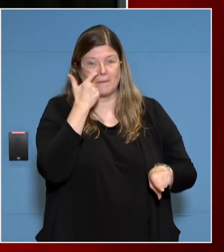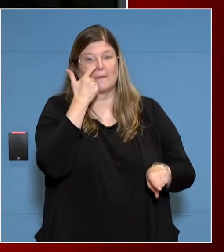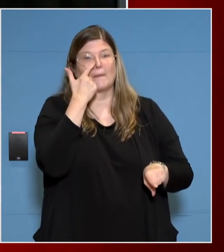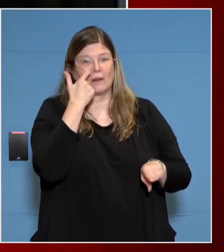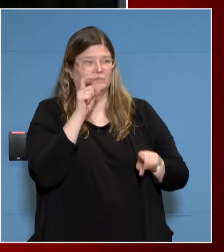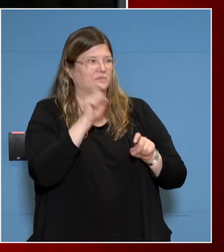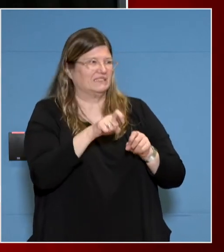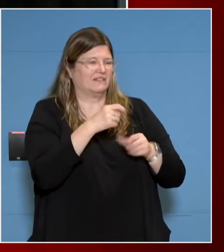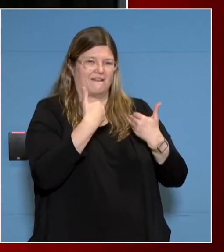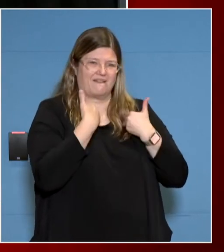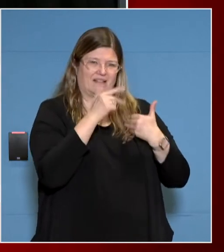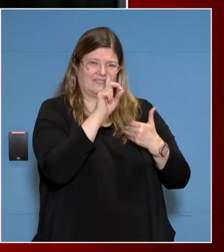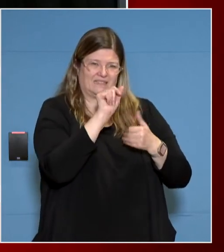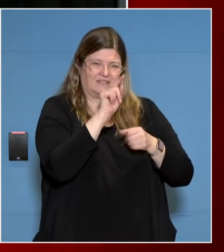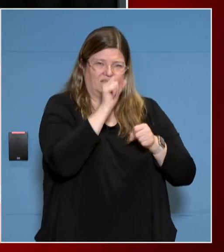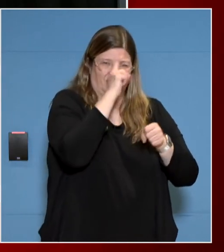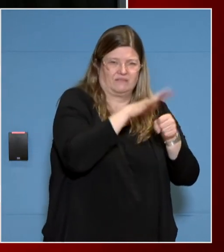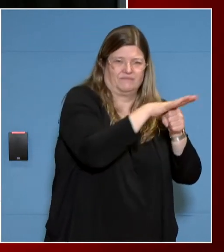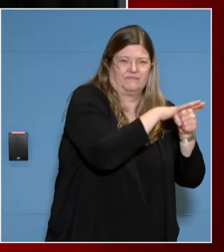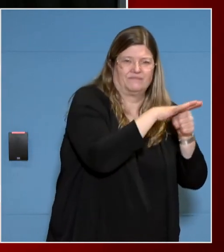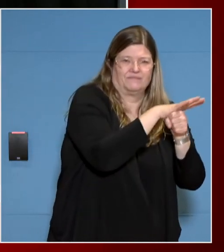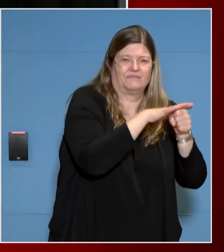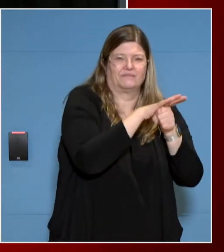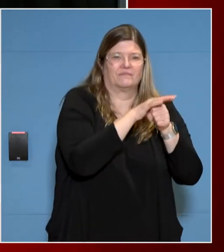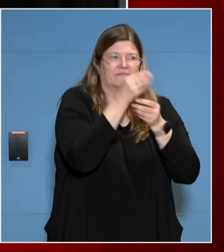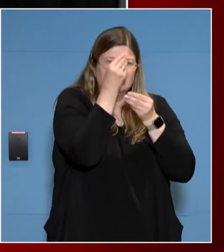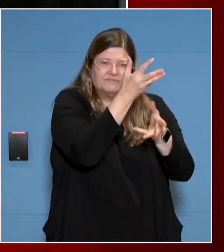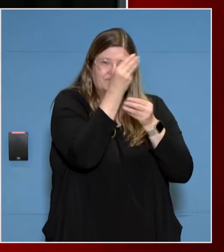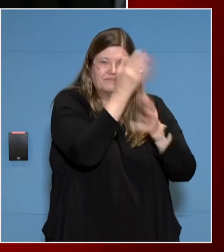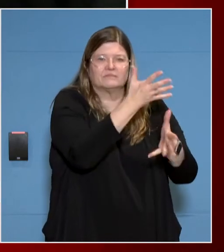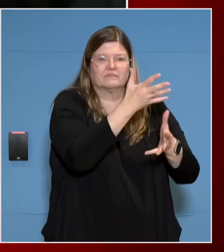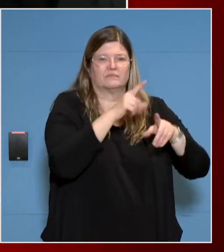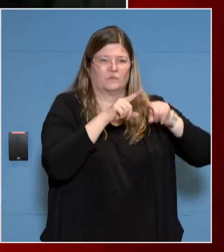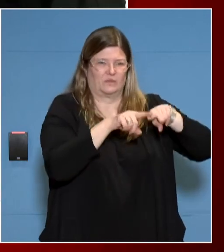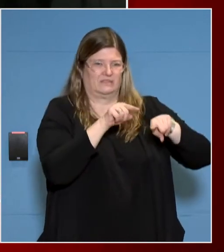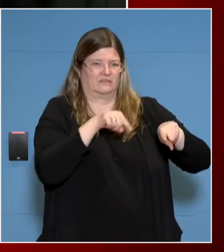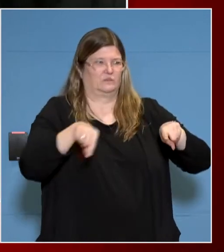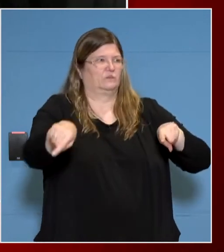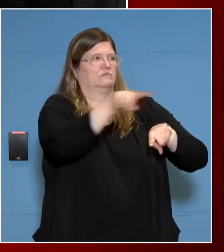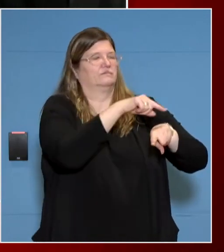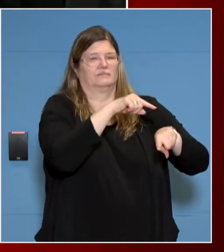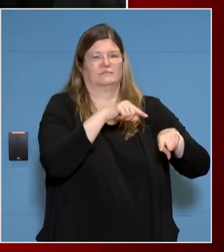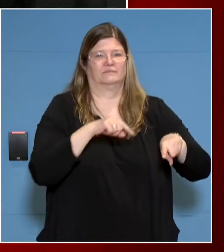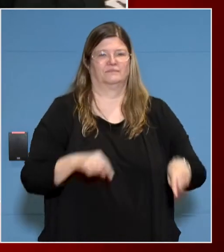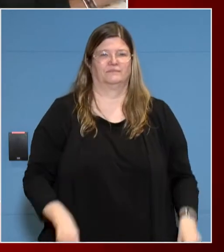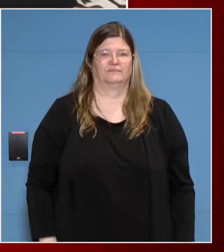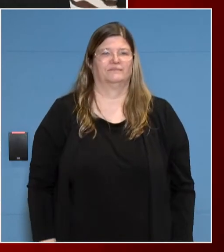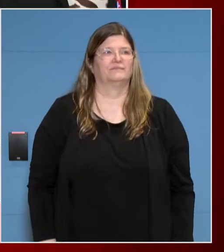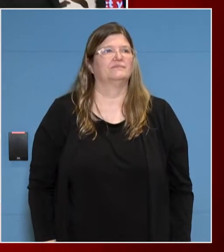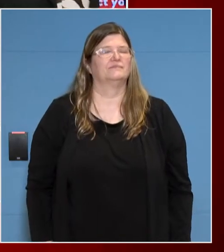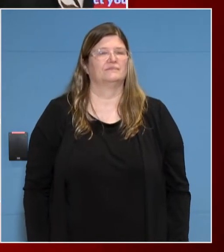level in a way that we can report it out reliably to you all. Okay, last two, Terry and Mark.